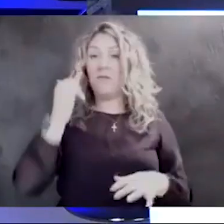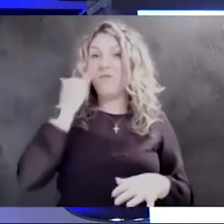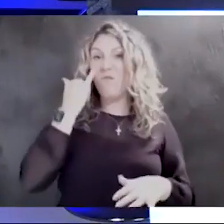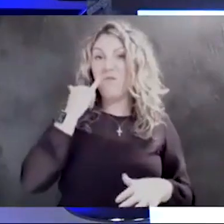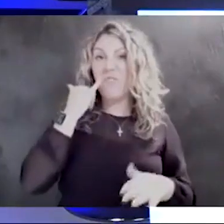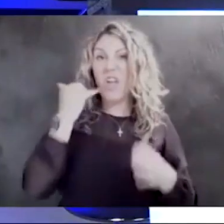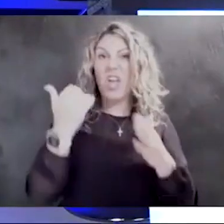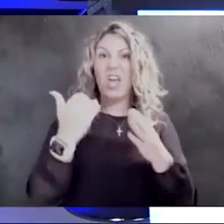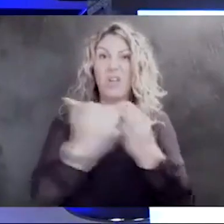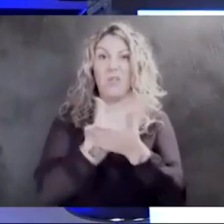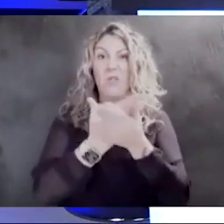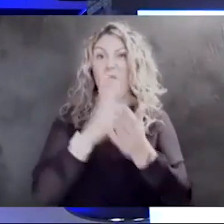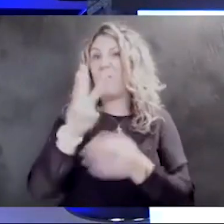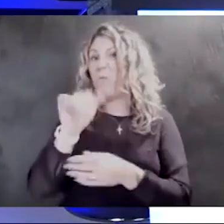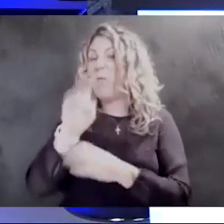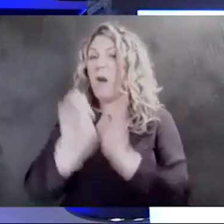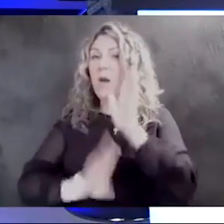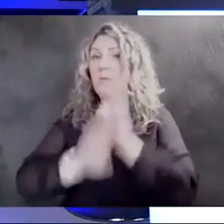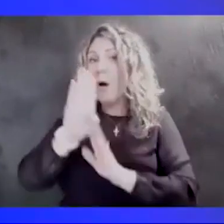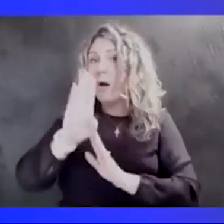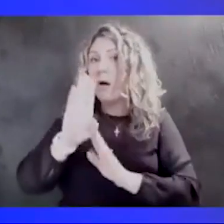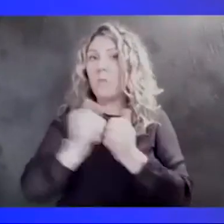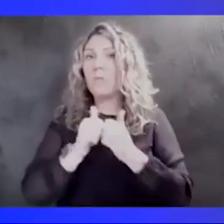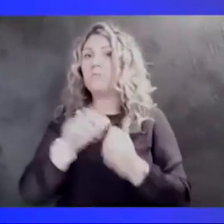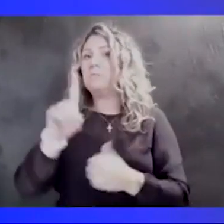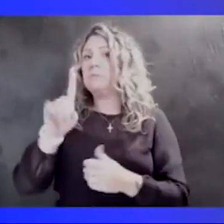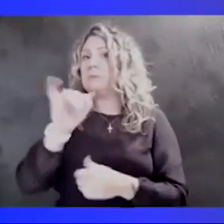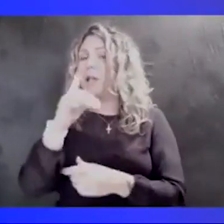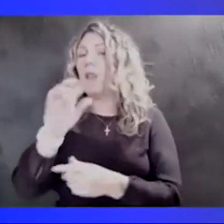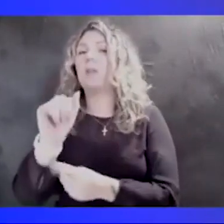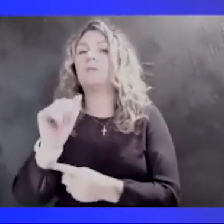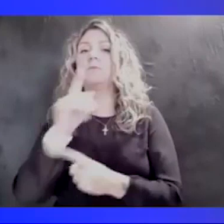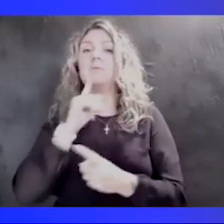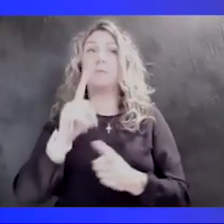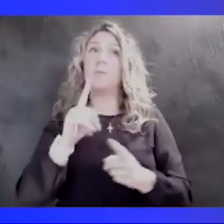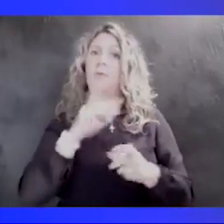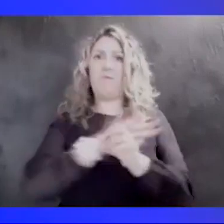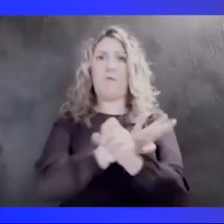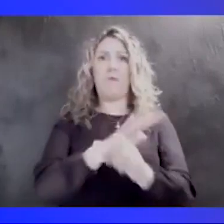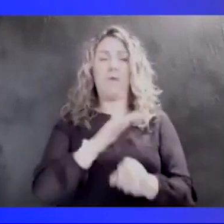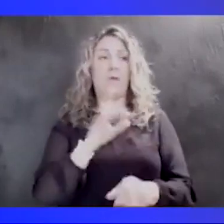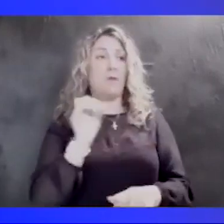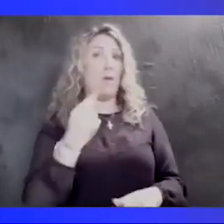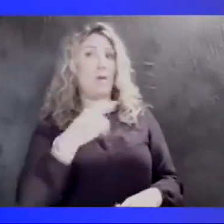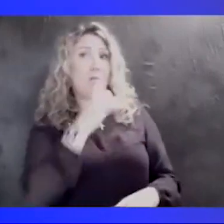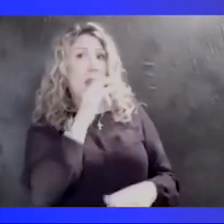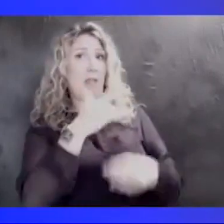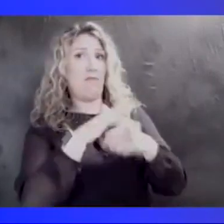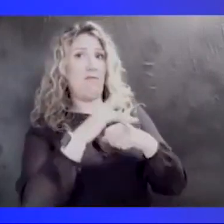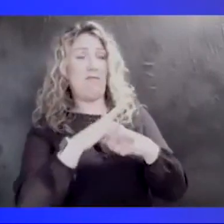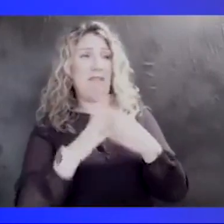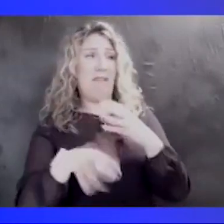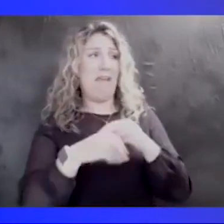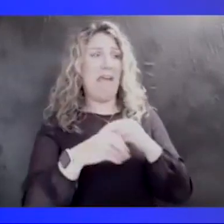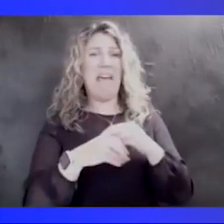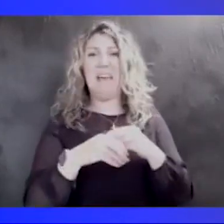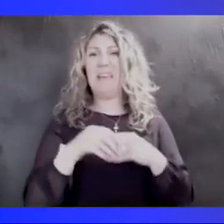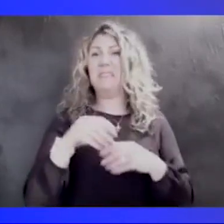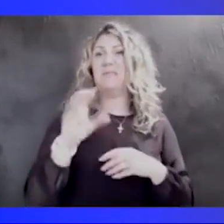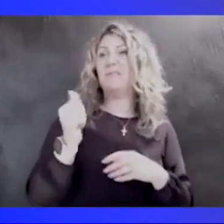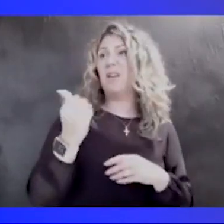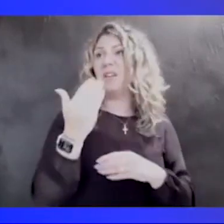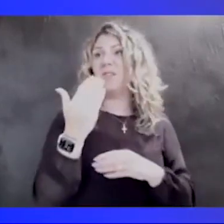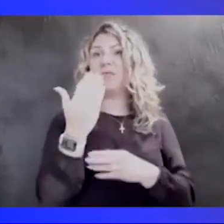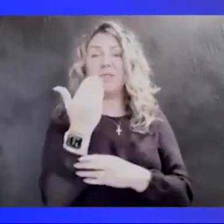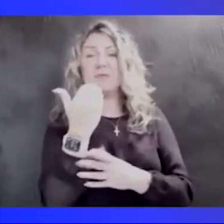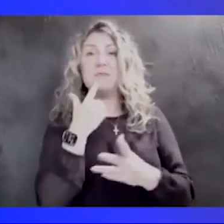that. I would agree with you completely. And we, like you said, we don't have a lot of capacity to add 10, 15, 20 additional COVID